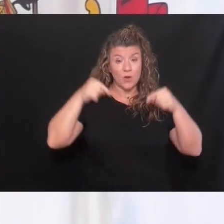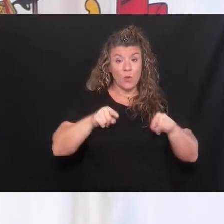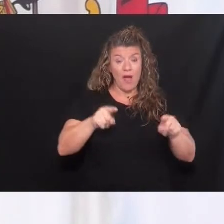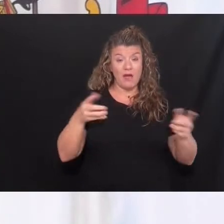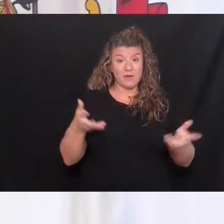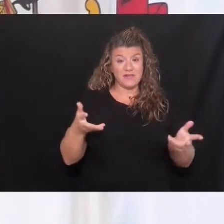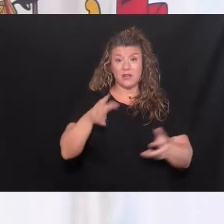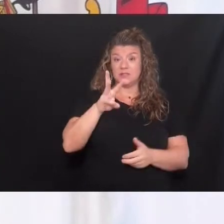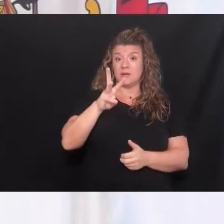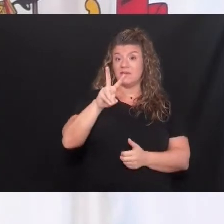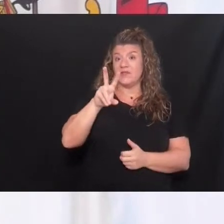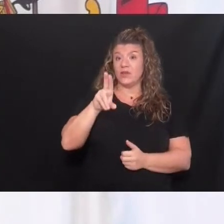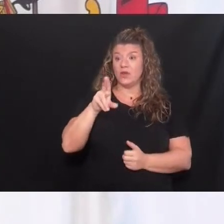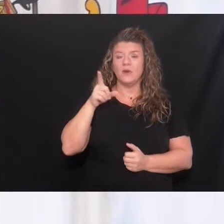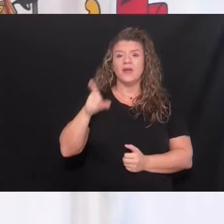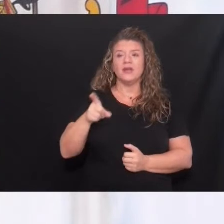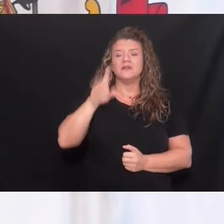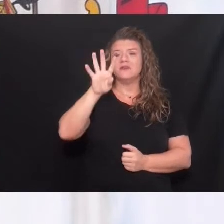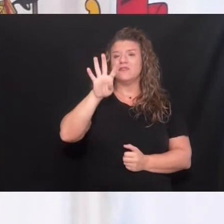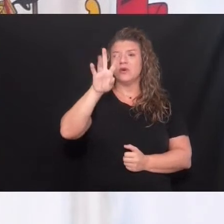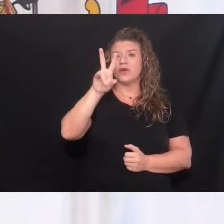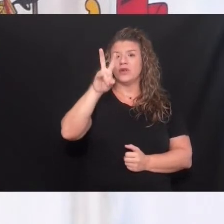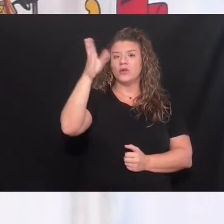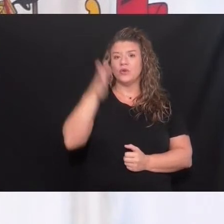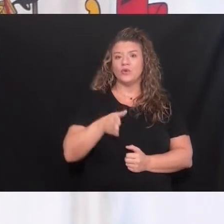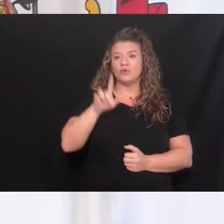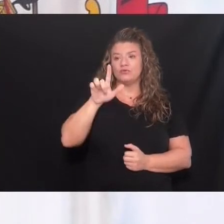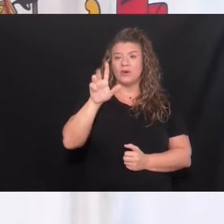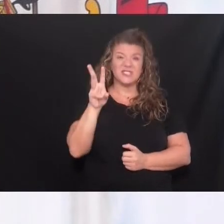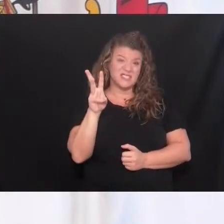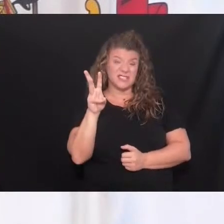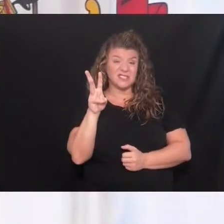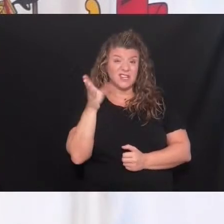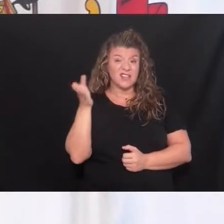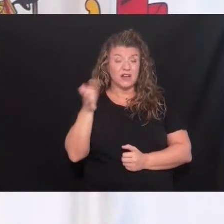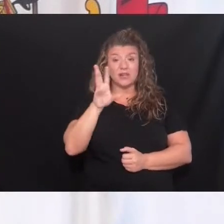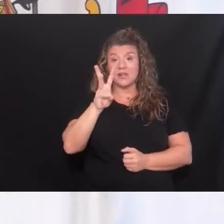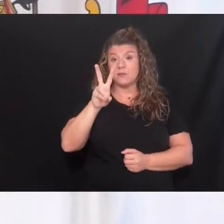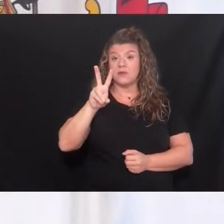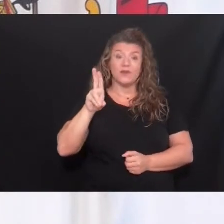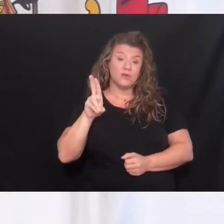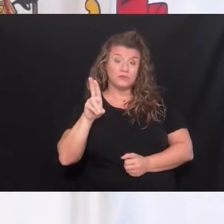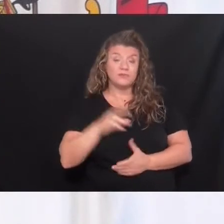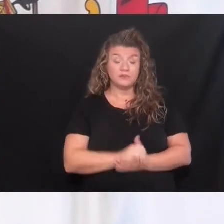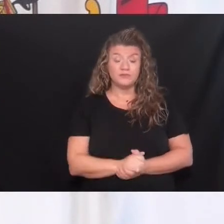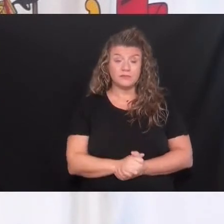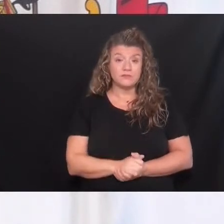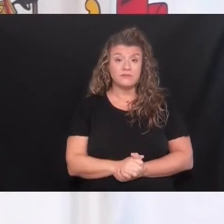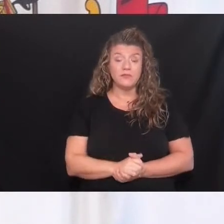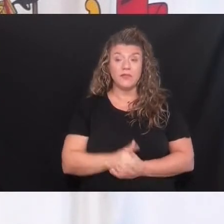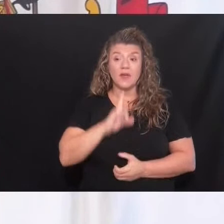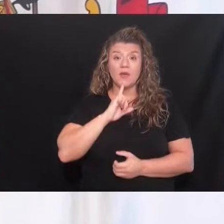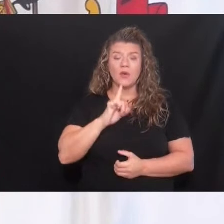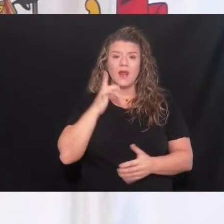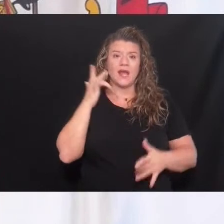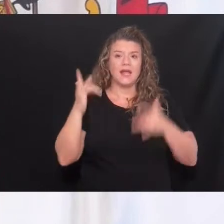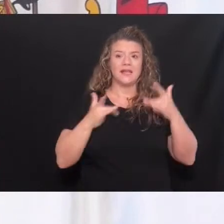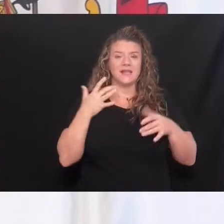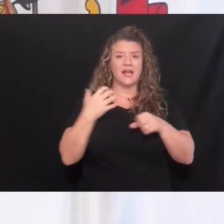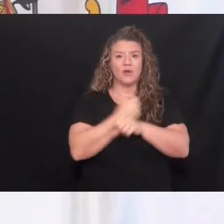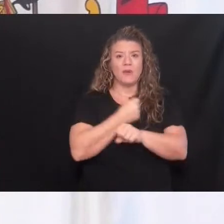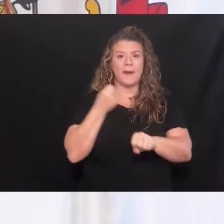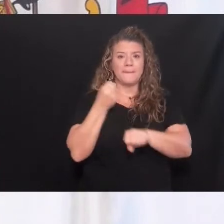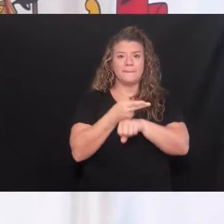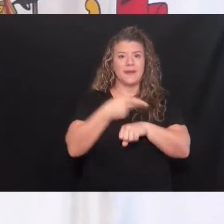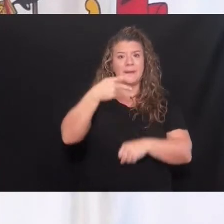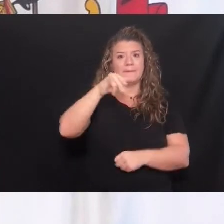West Virginia, he was 42-26 there, you know, and with a really exciting big win over Pitt.